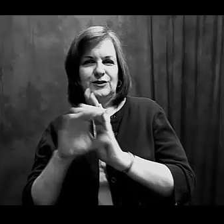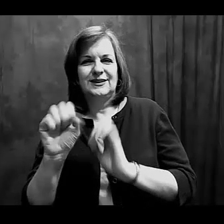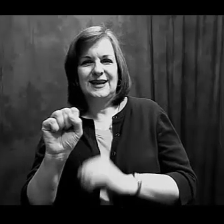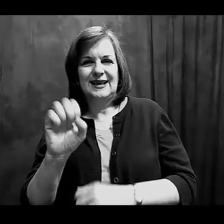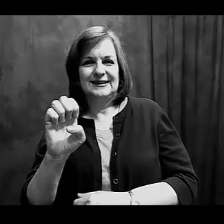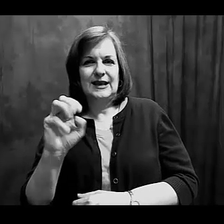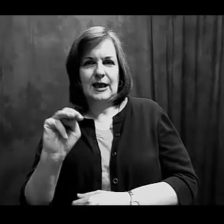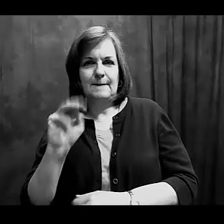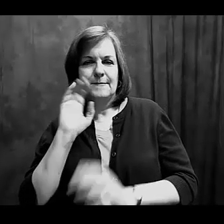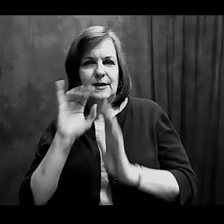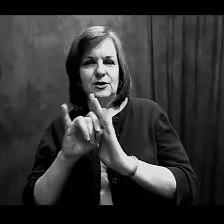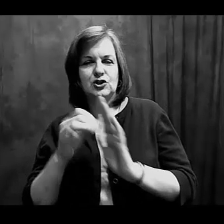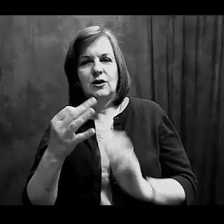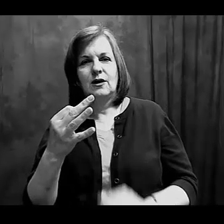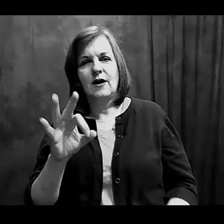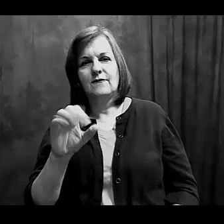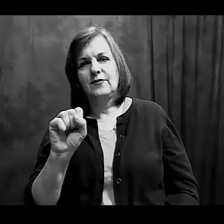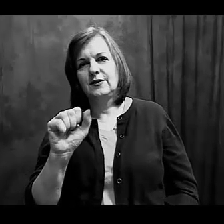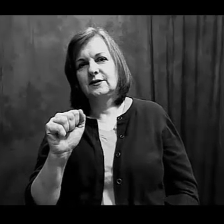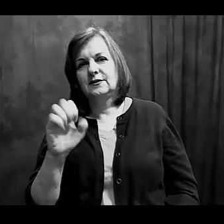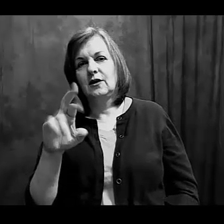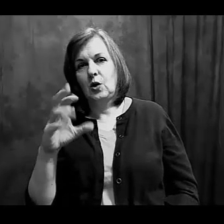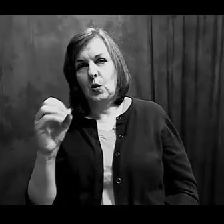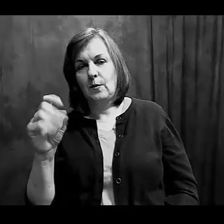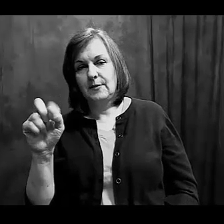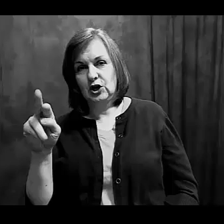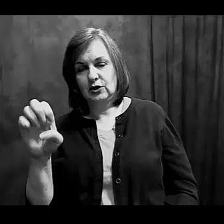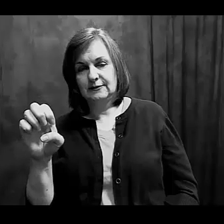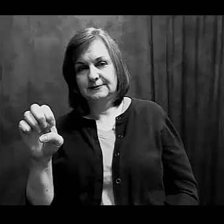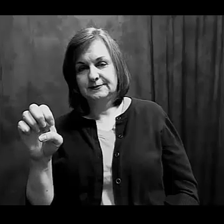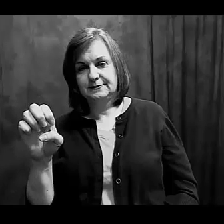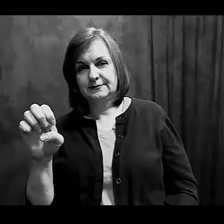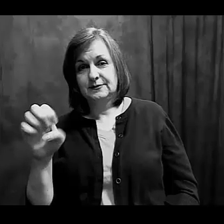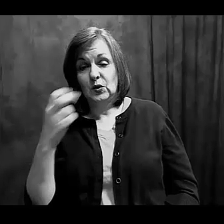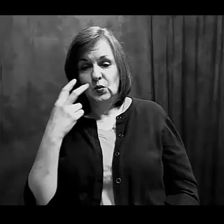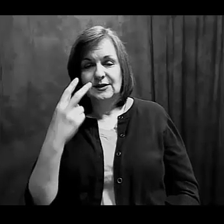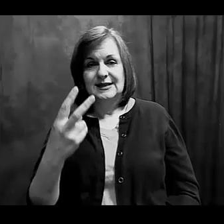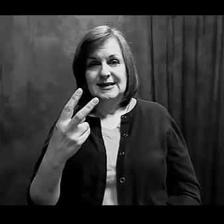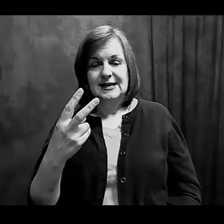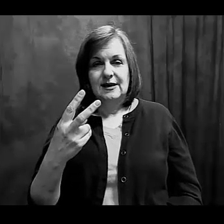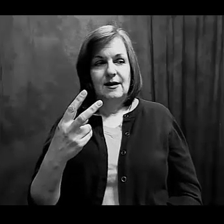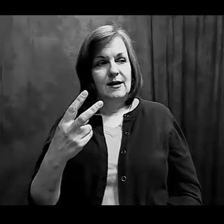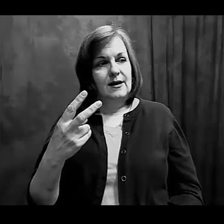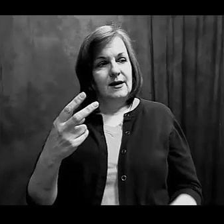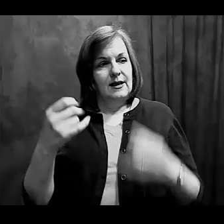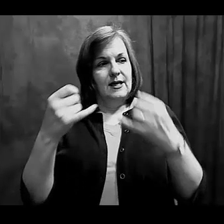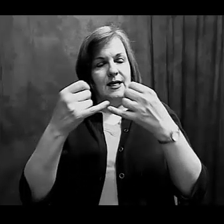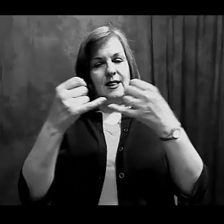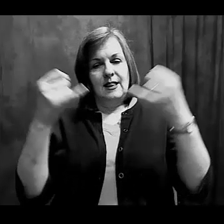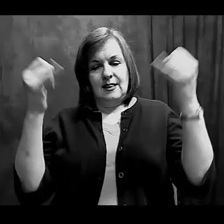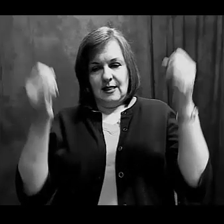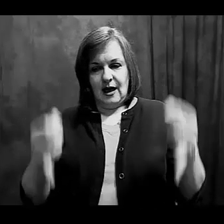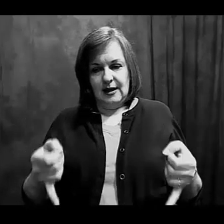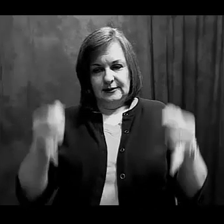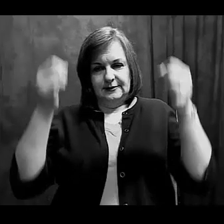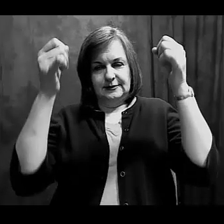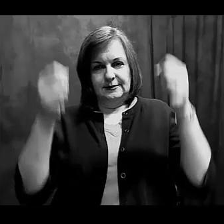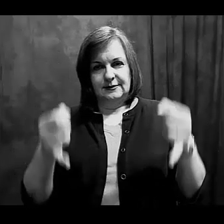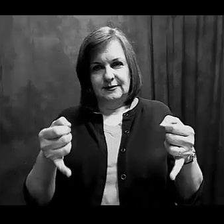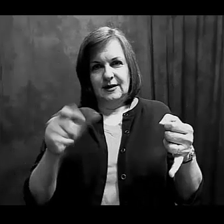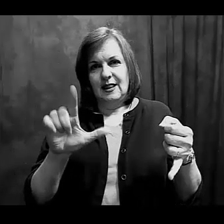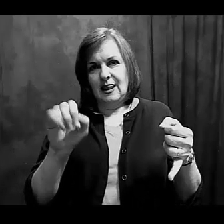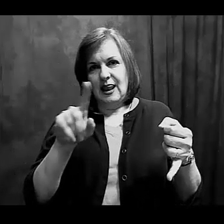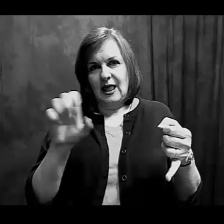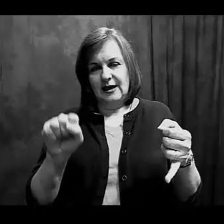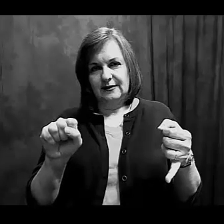a sarcomere, you see that we've got a lot going on. We've got these lines that form, and that's what forms